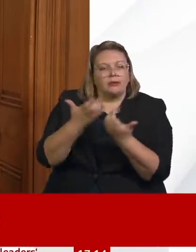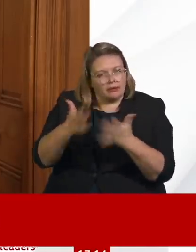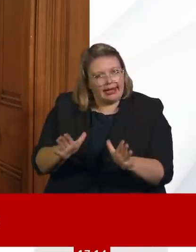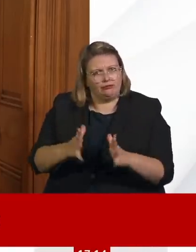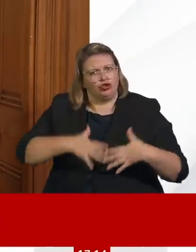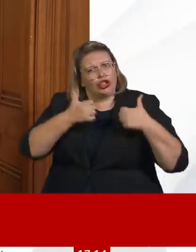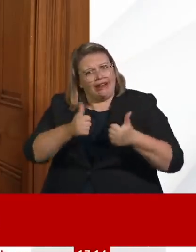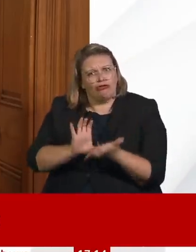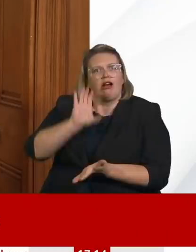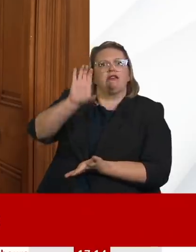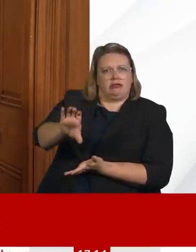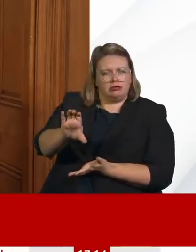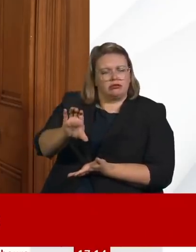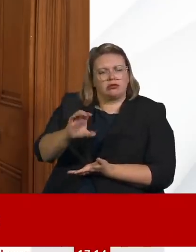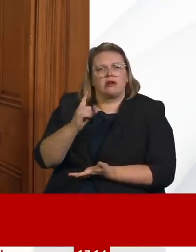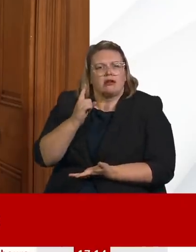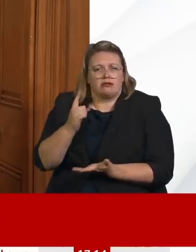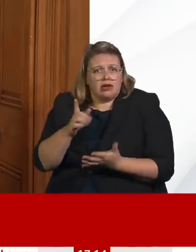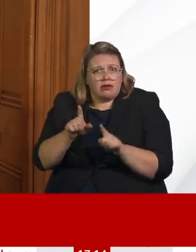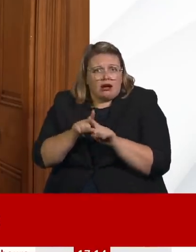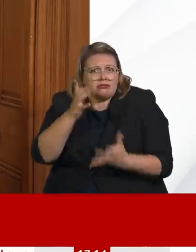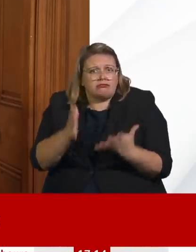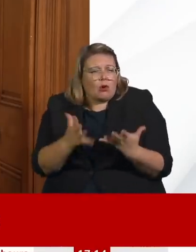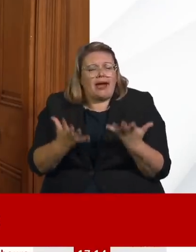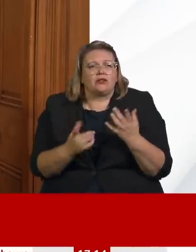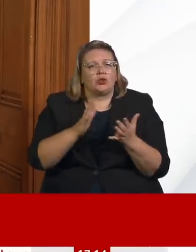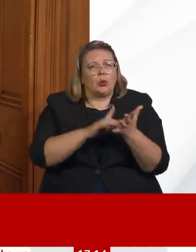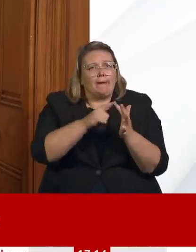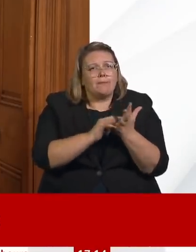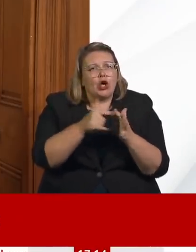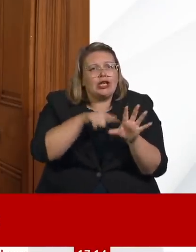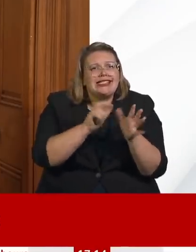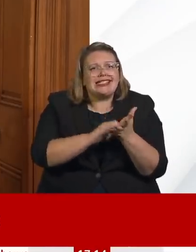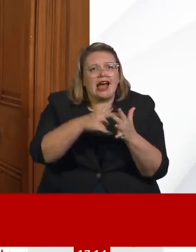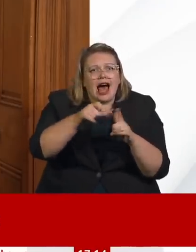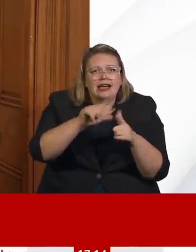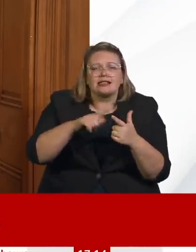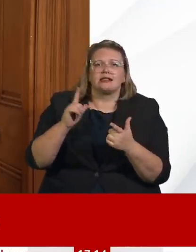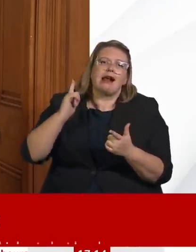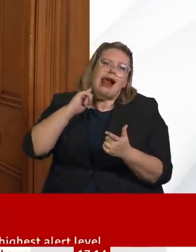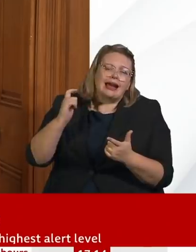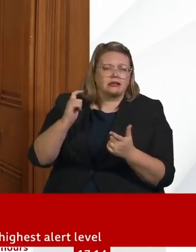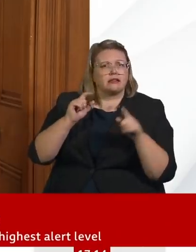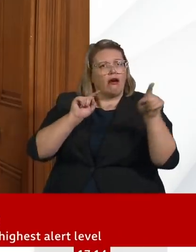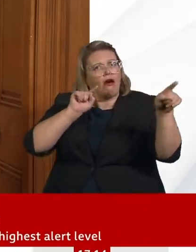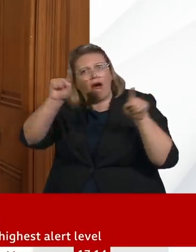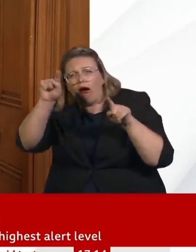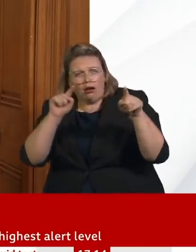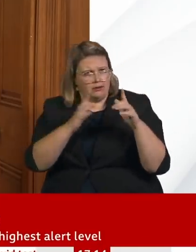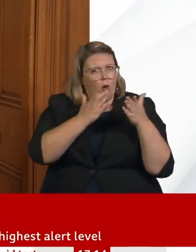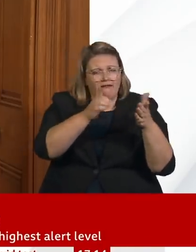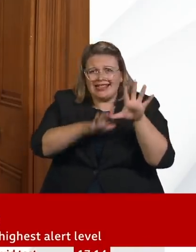was proportionate to the support we've given Merseyside and Lancashire. The Mayor didn't accept